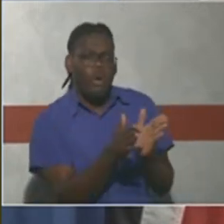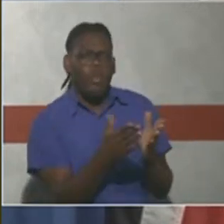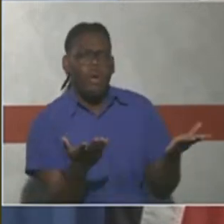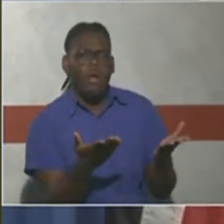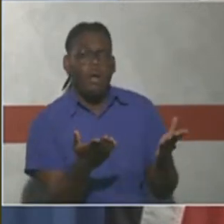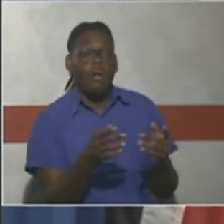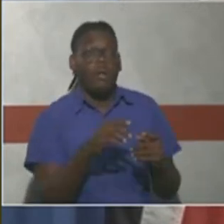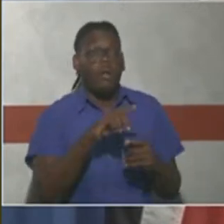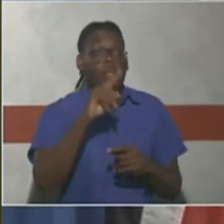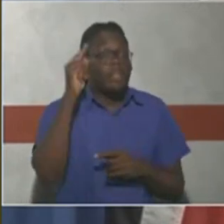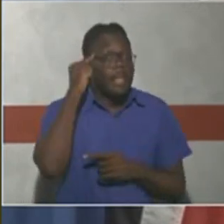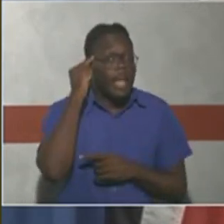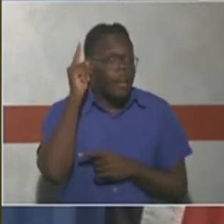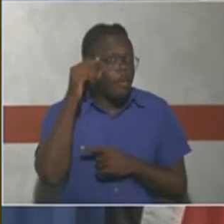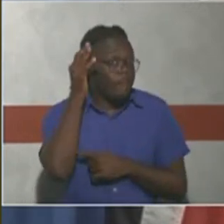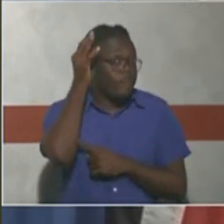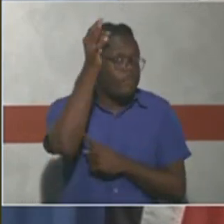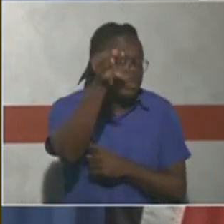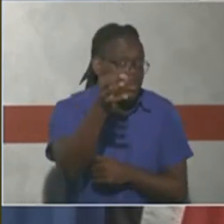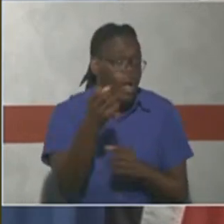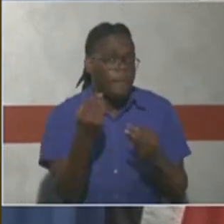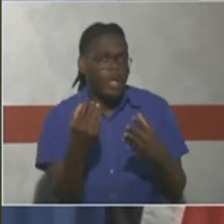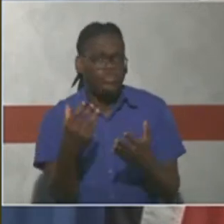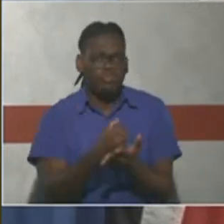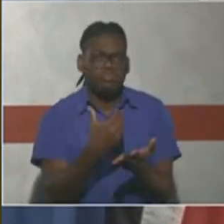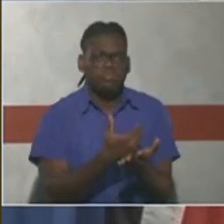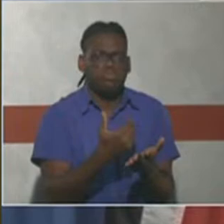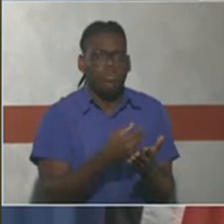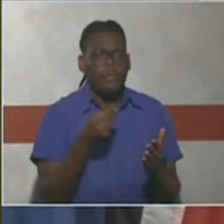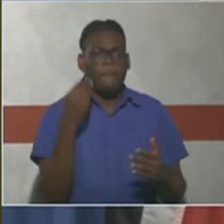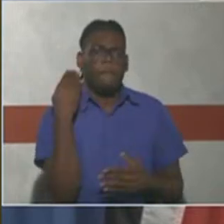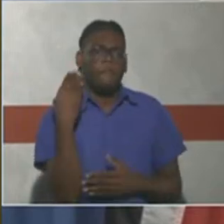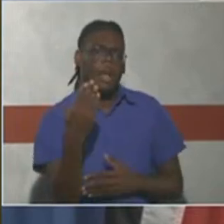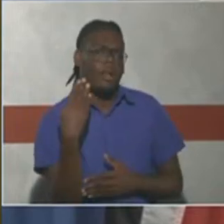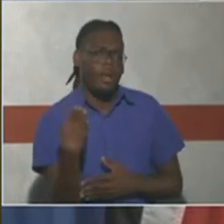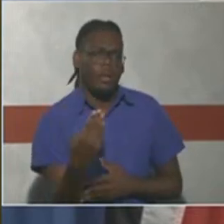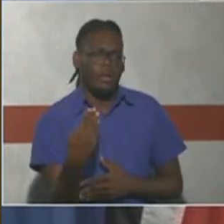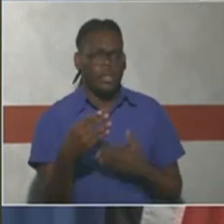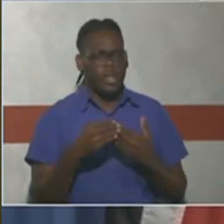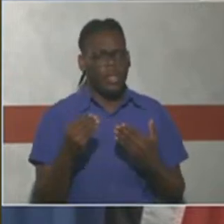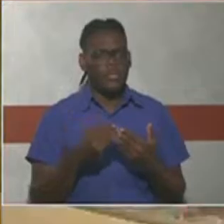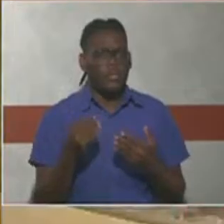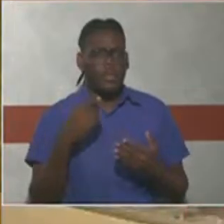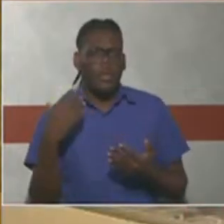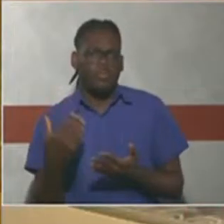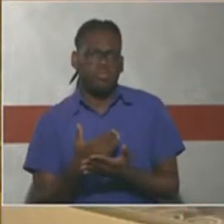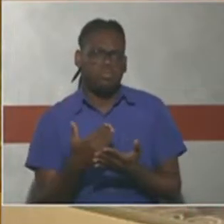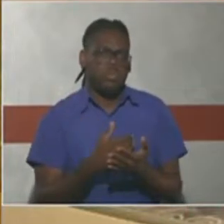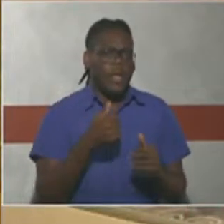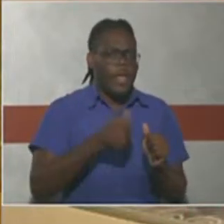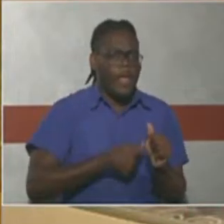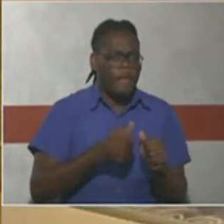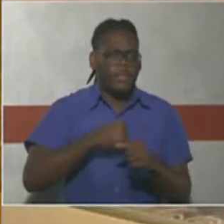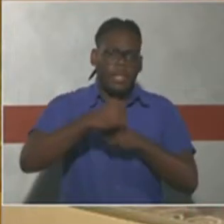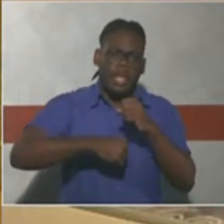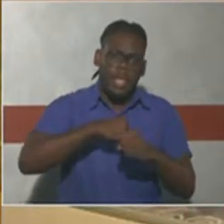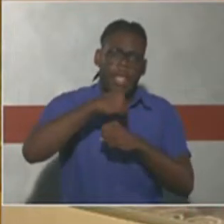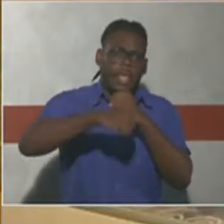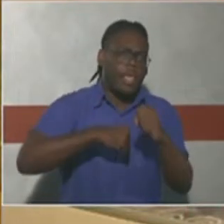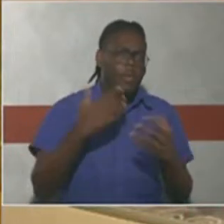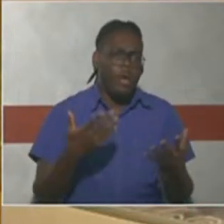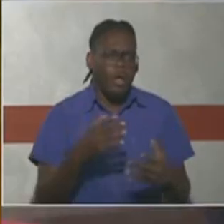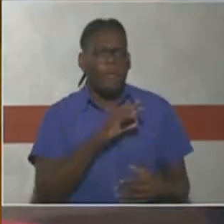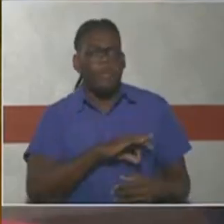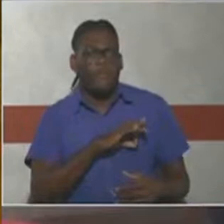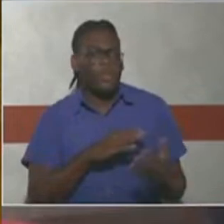it. We're talking about billions of dollars on an annual basis. Have you shared the news with Caracas? Is that, and what's been the response of